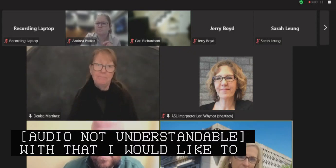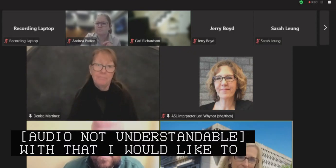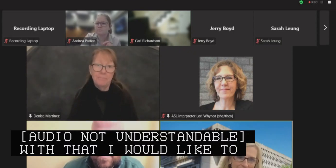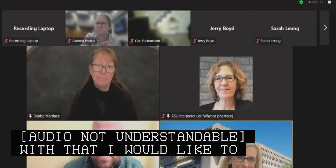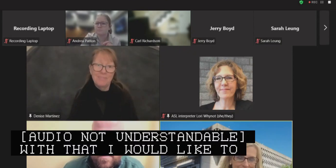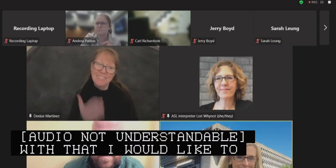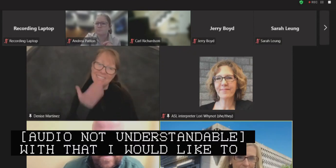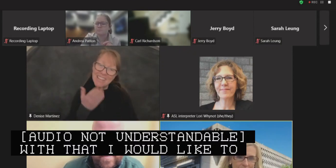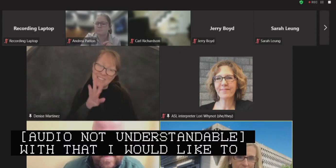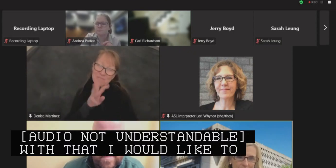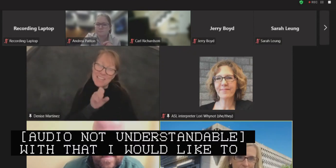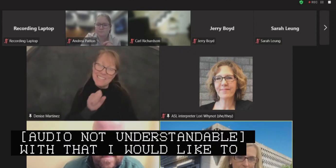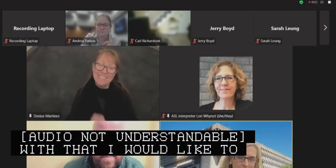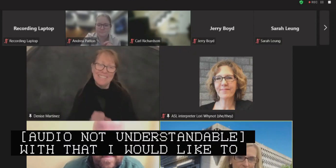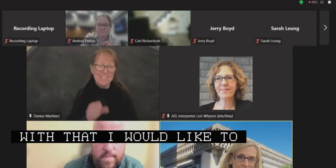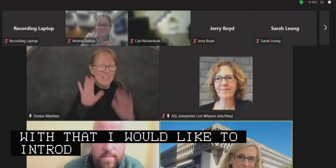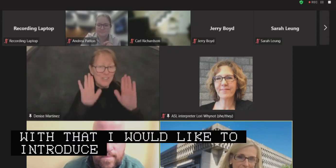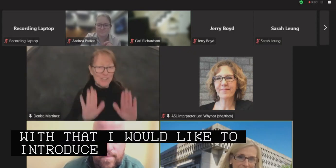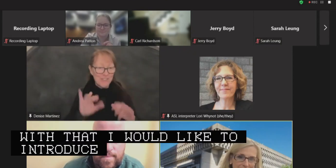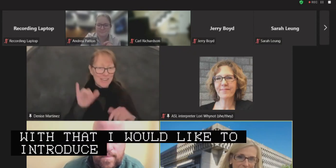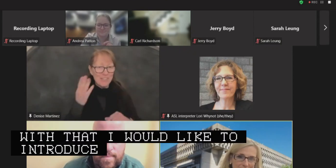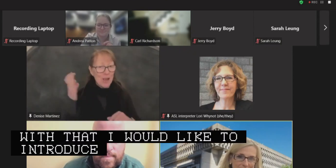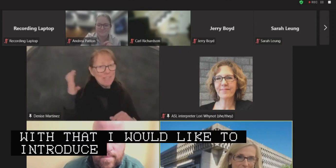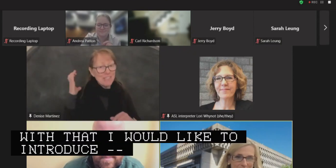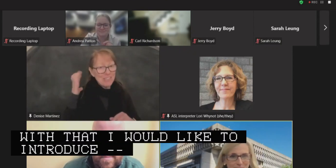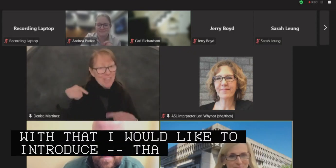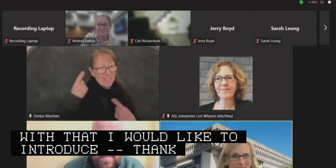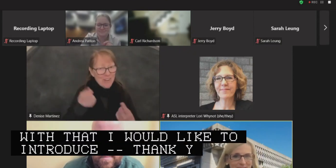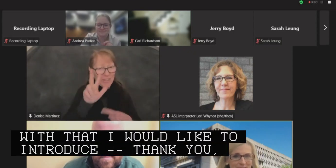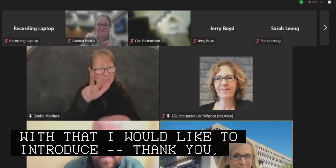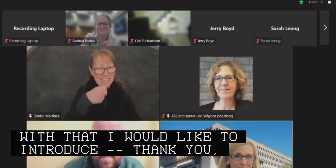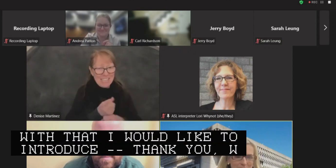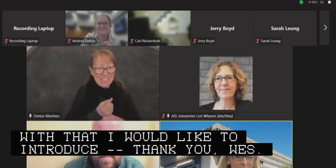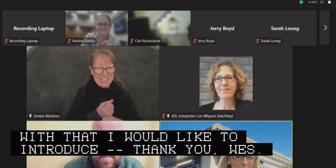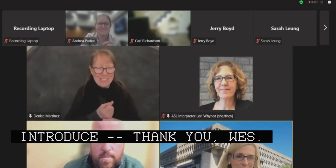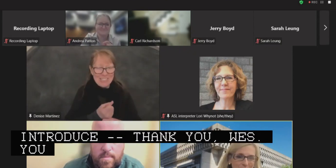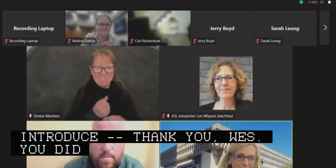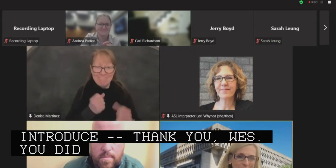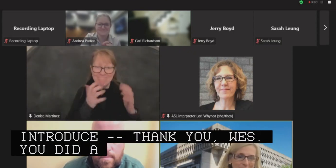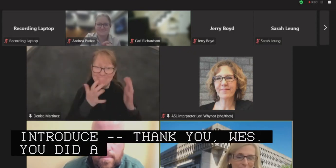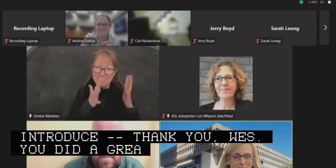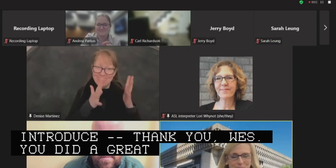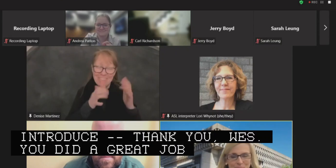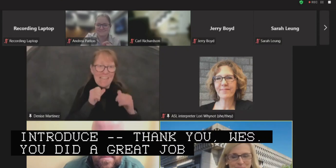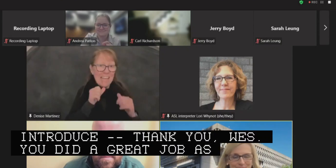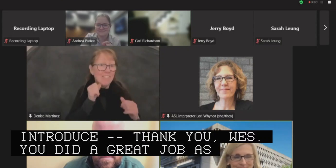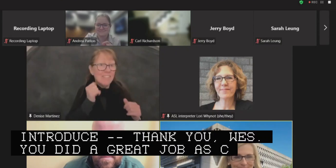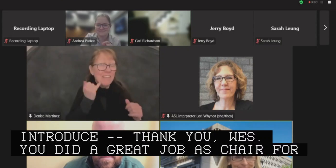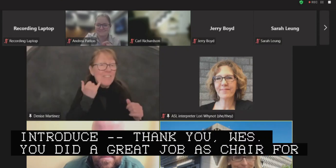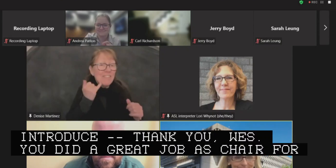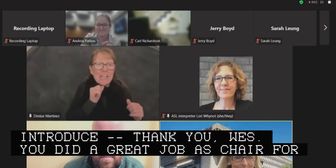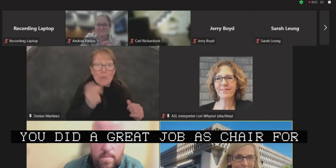Thank you, Wes. You did a great job as chair for these last 3 years. If I don't see you before you leave.